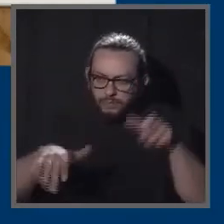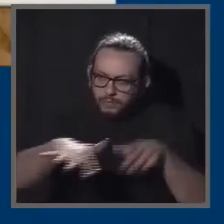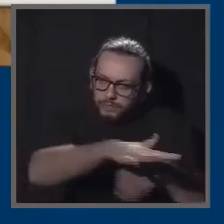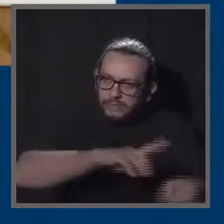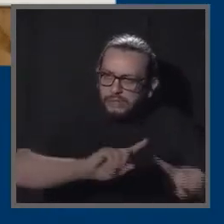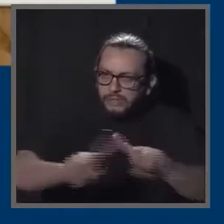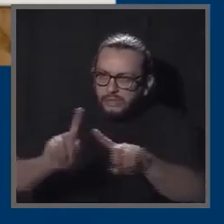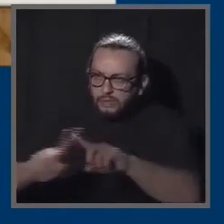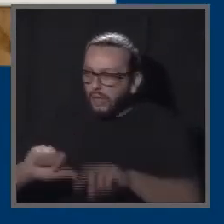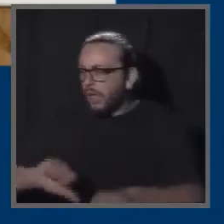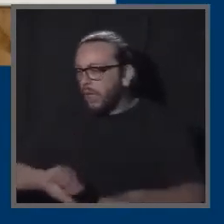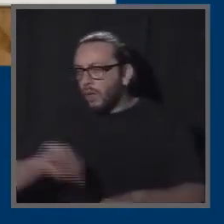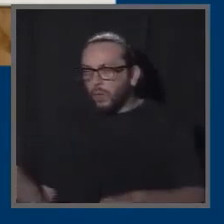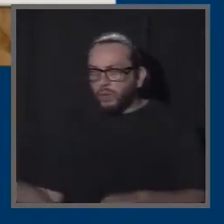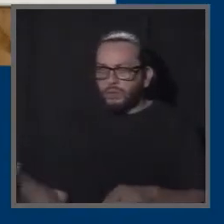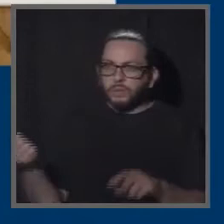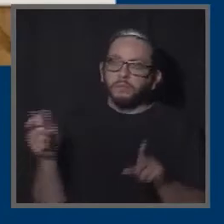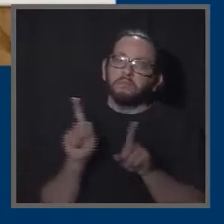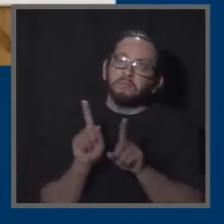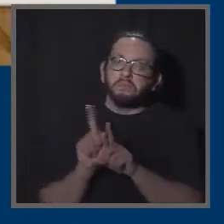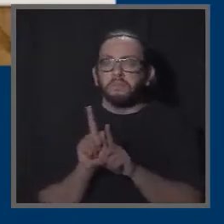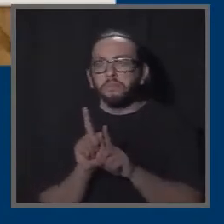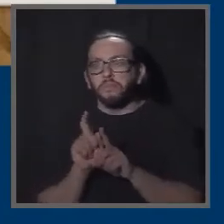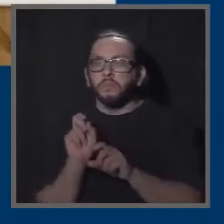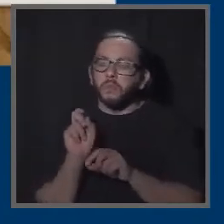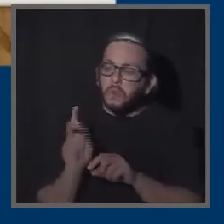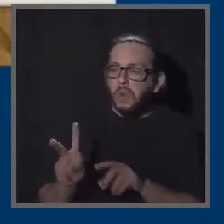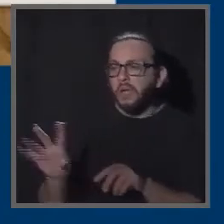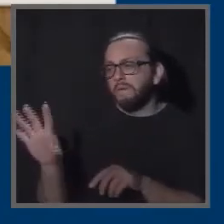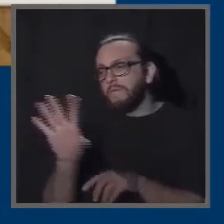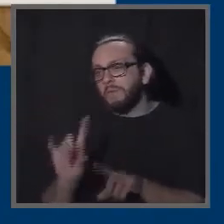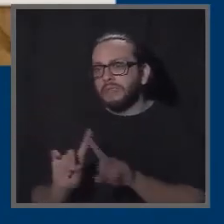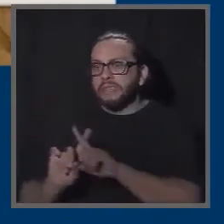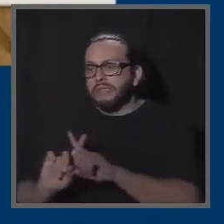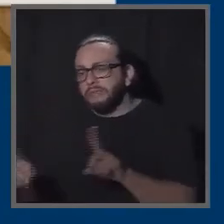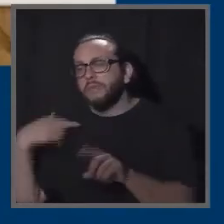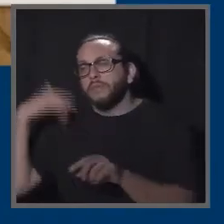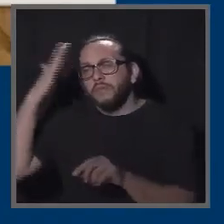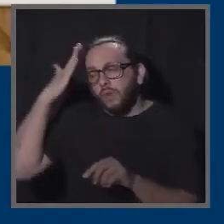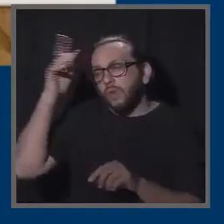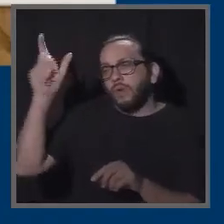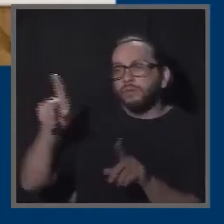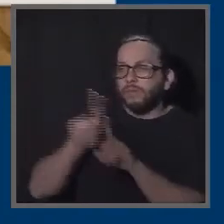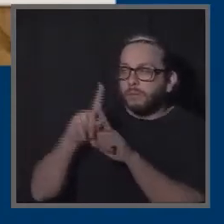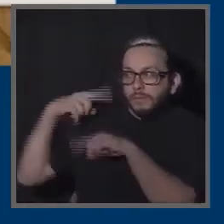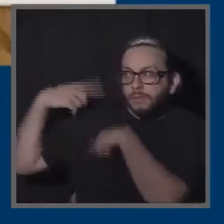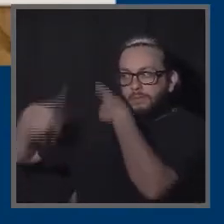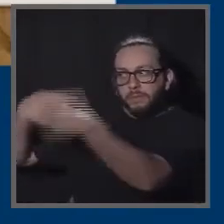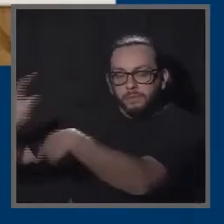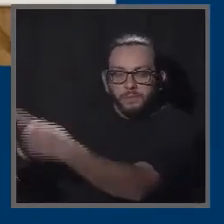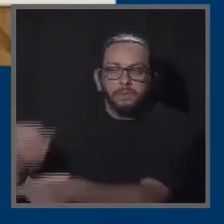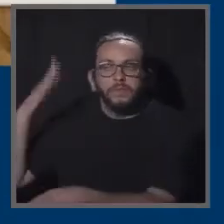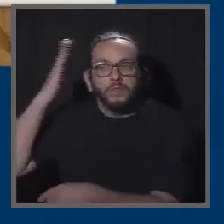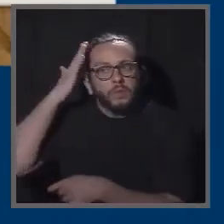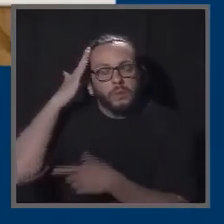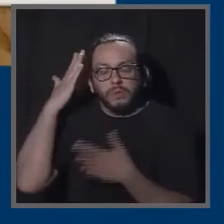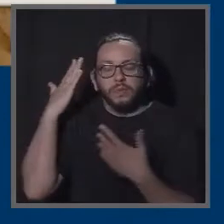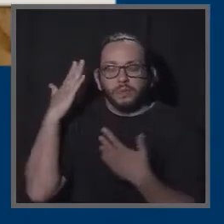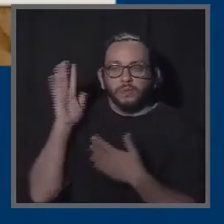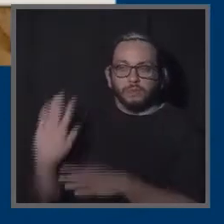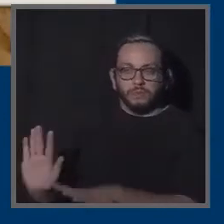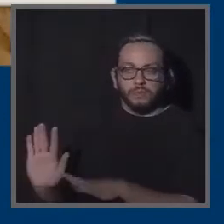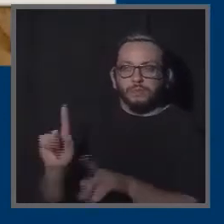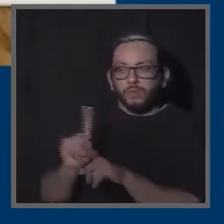places took a more conventional approach to audience development, seeking to increase the number of people attending the